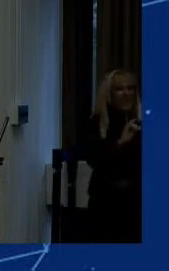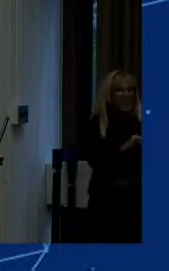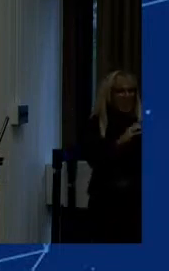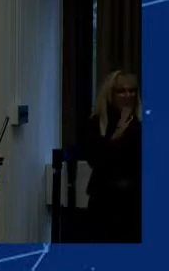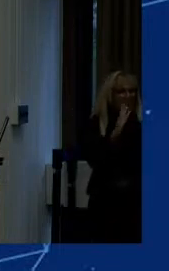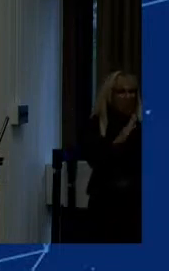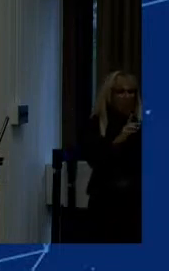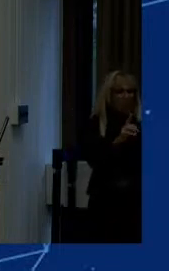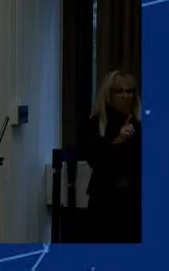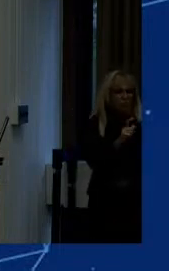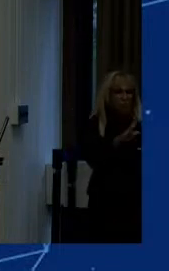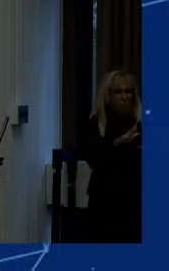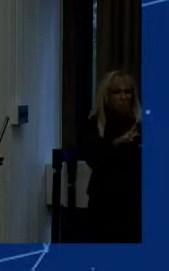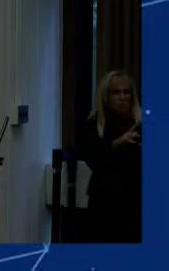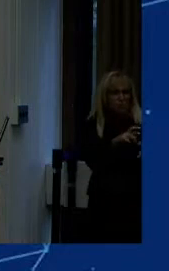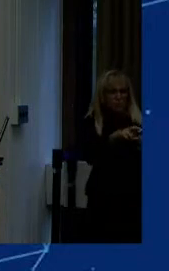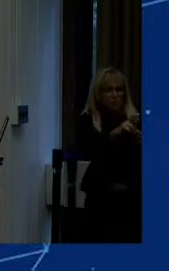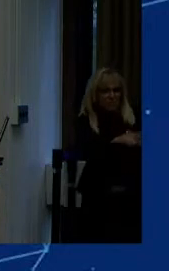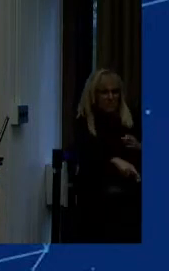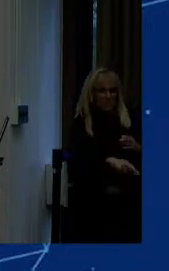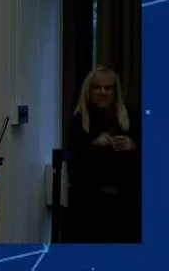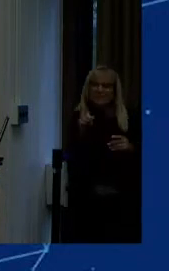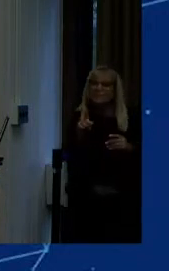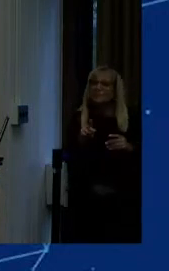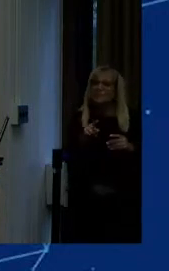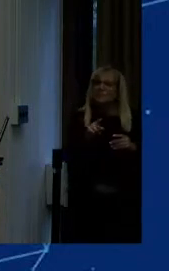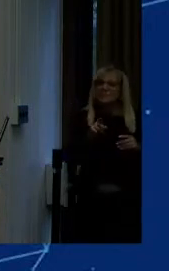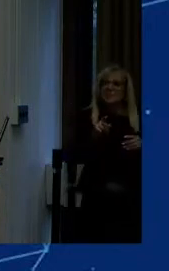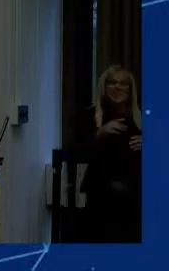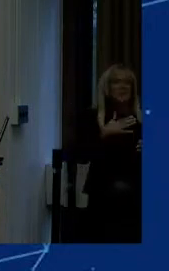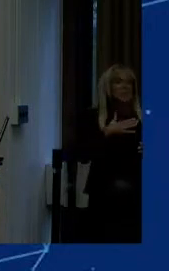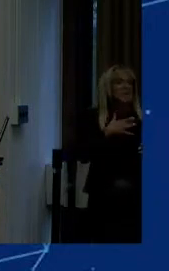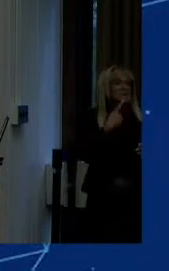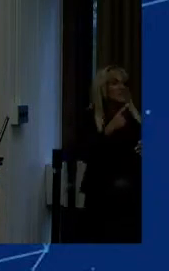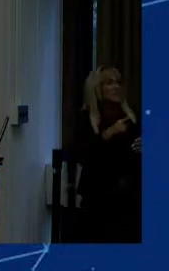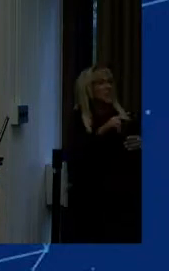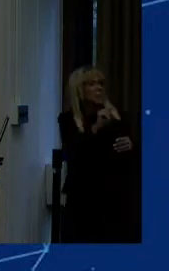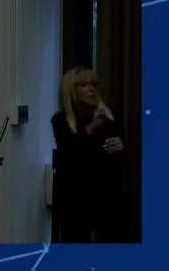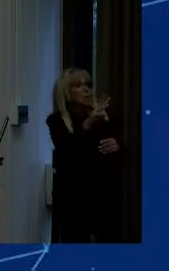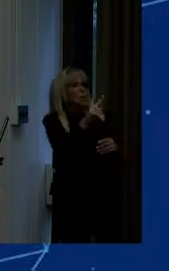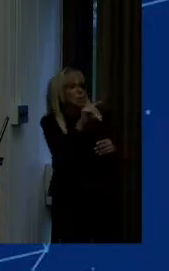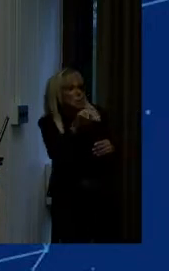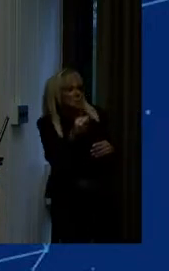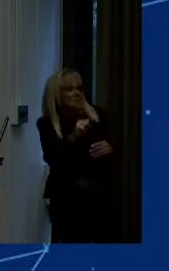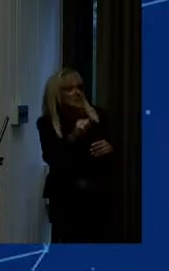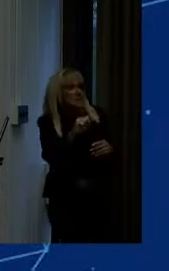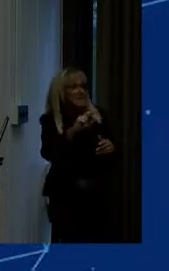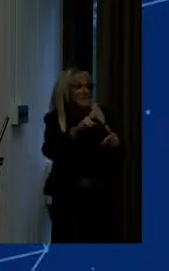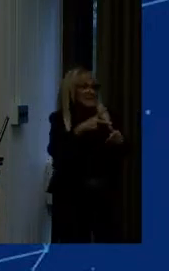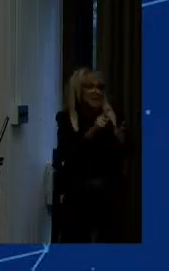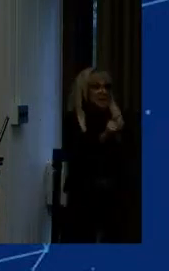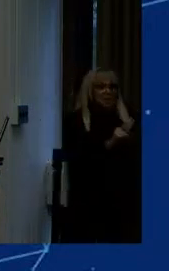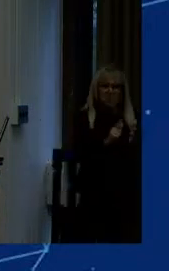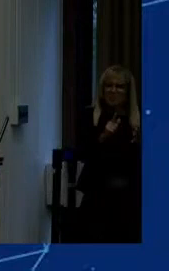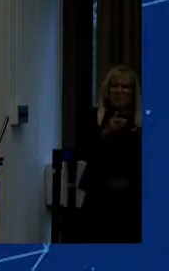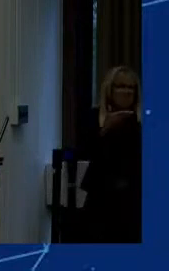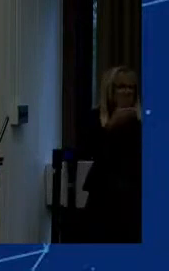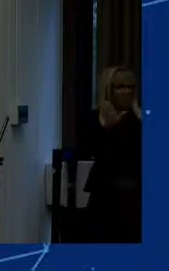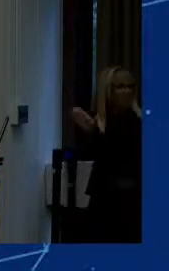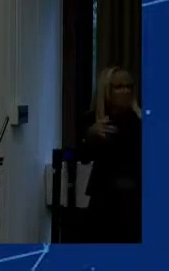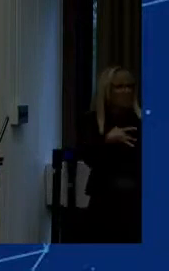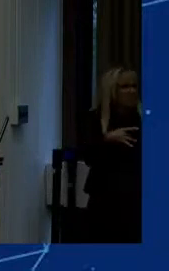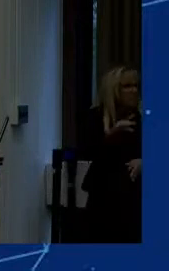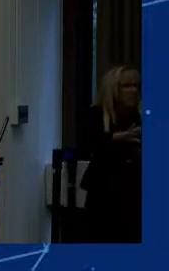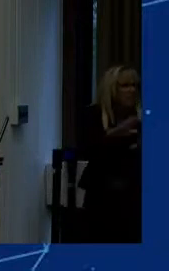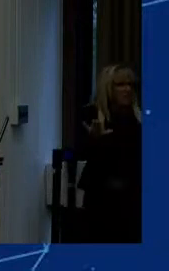said, create a lesson plan on Newton's second law. And it was very broad. I didn't like what it gave me. So then I